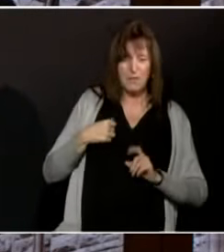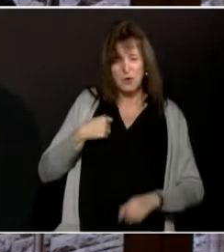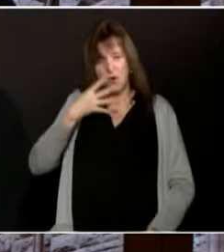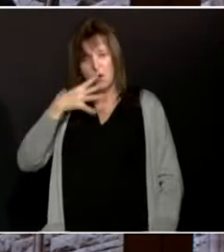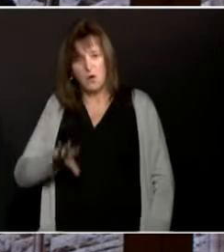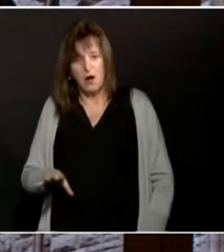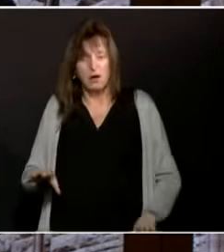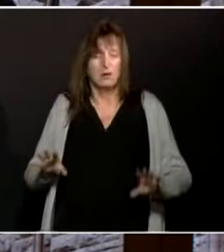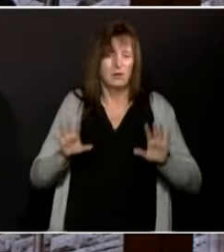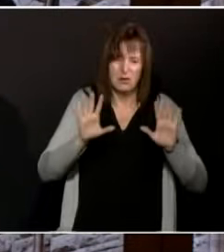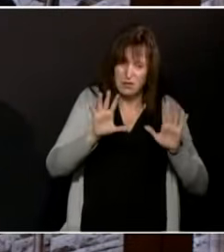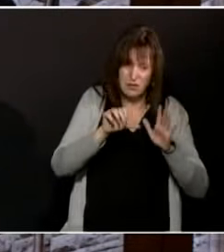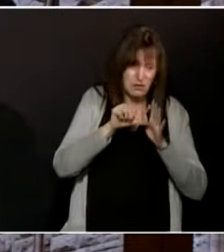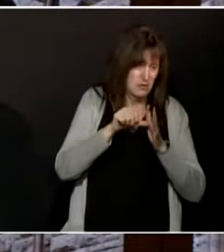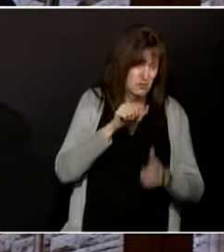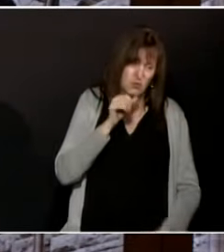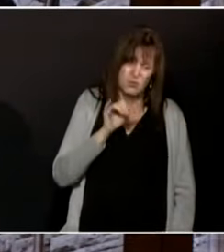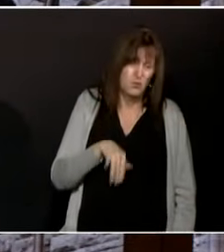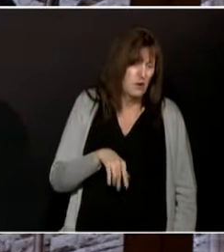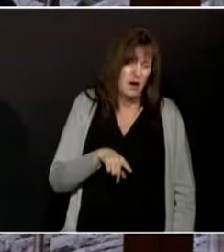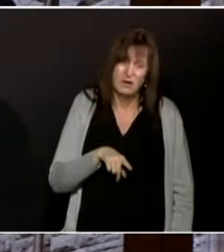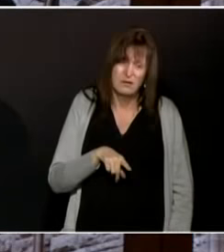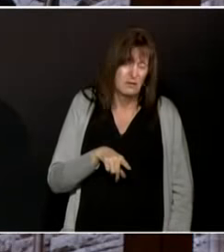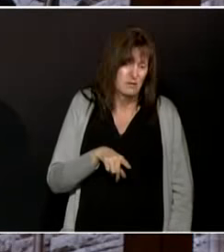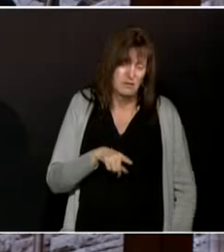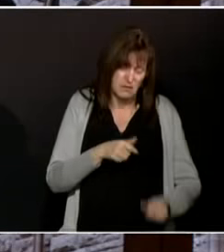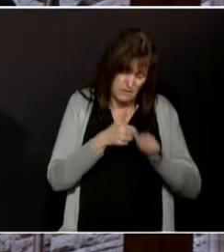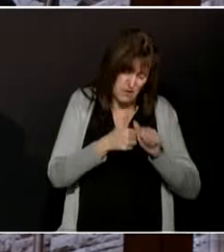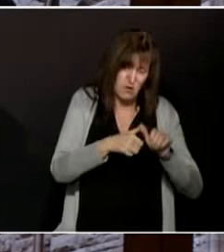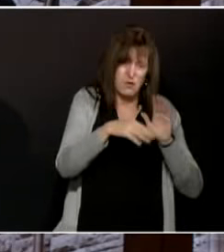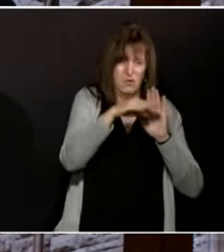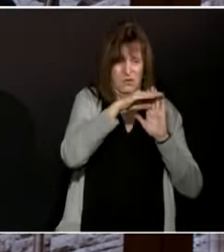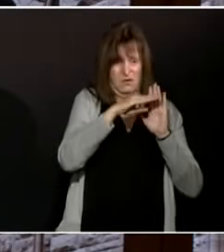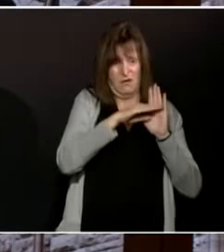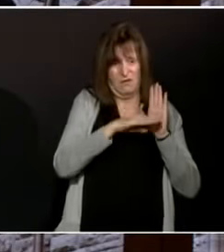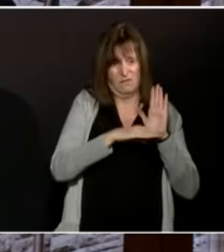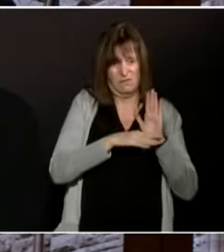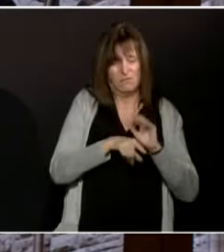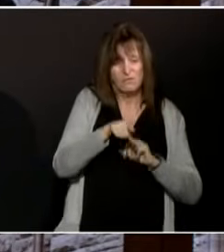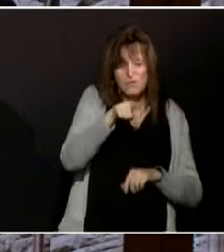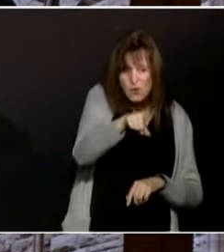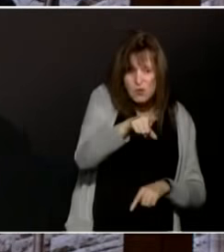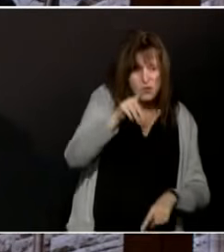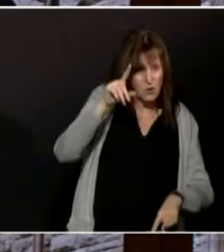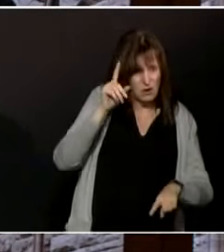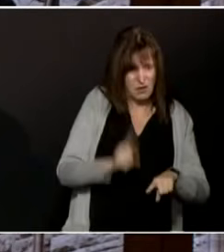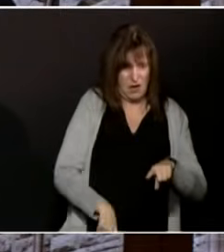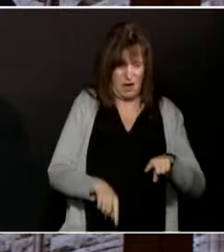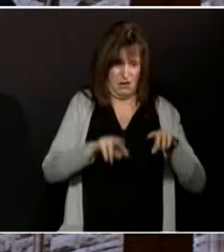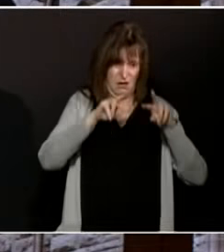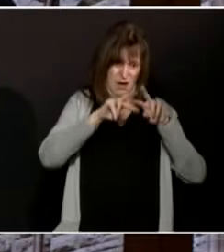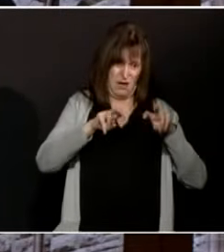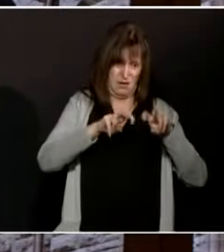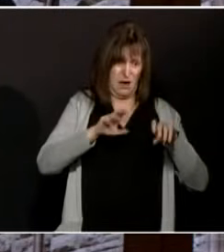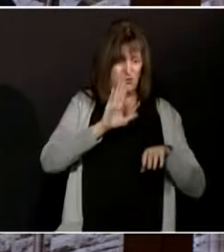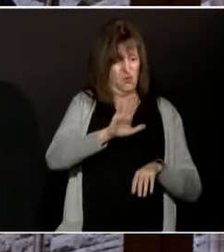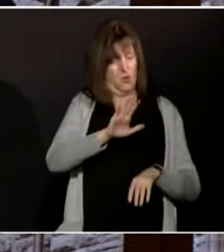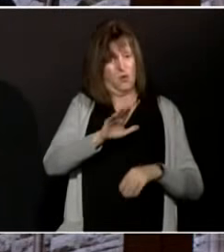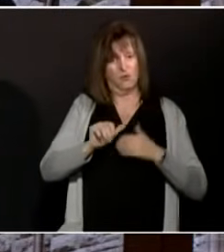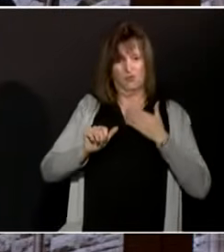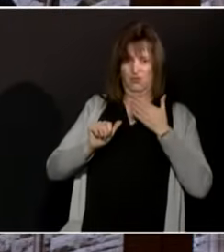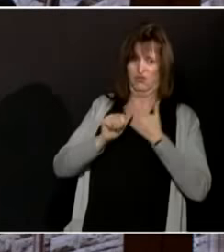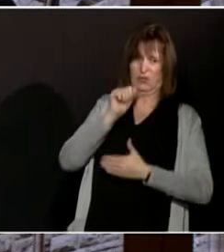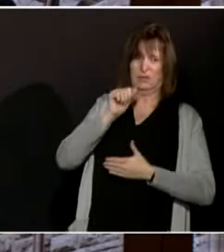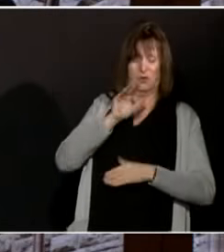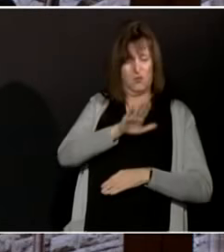do that. Stick to the measures because you really can't assess your risk situation in your behavior unless you follow the public health measures, as the